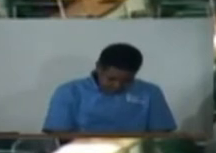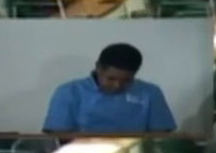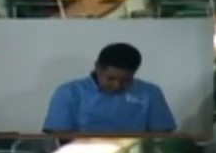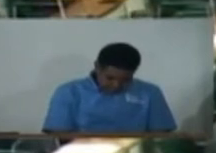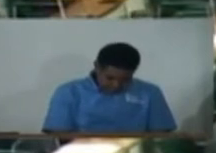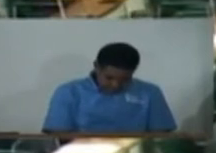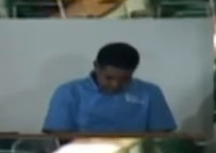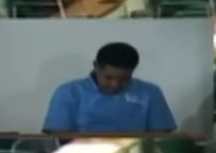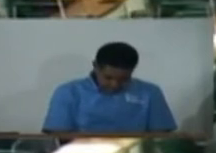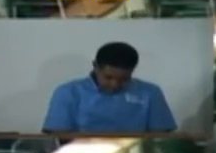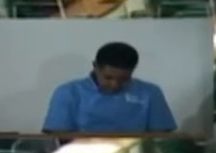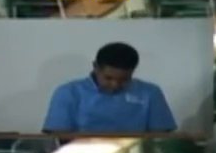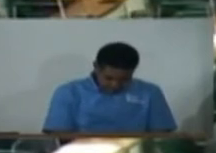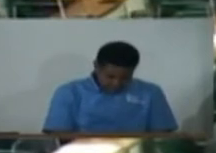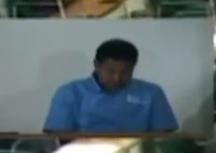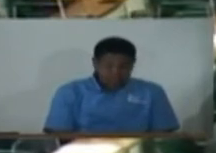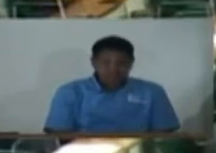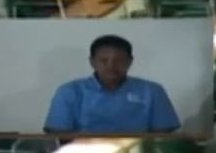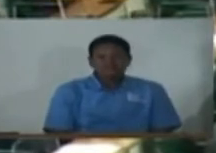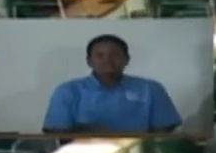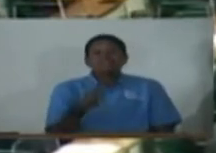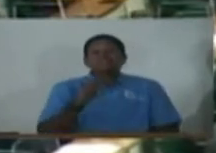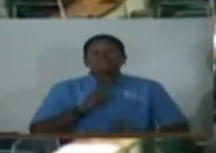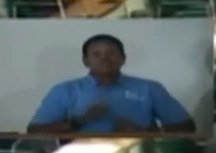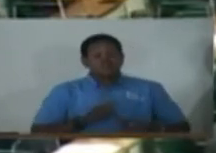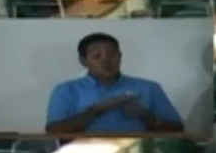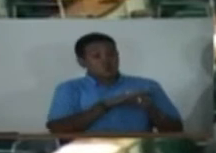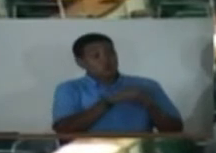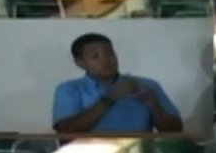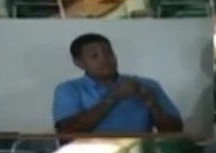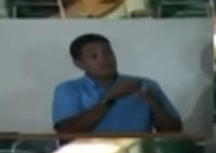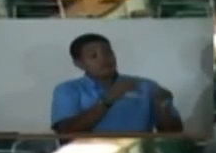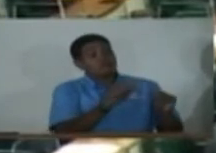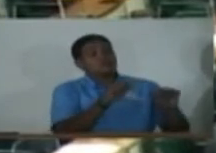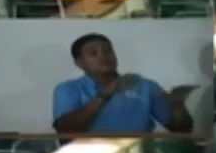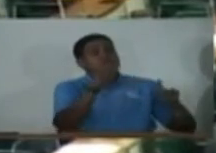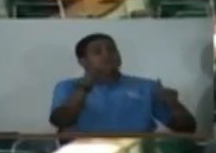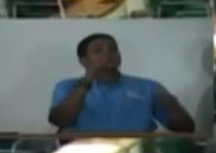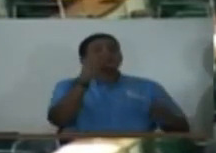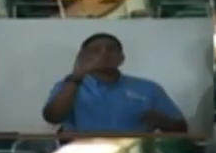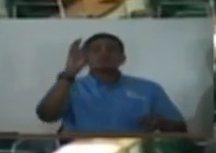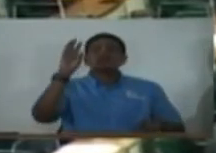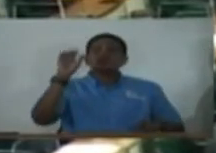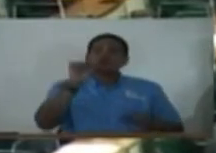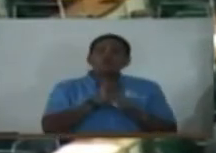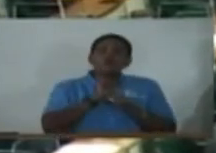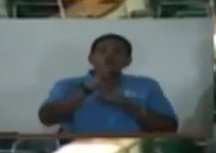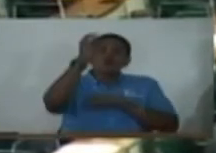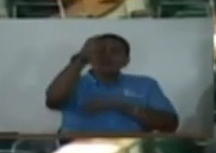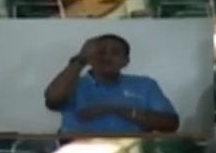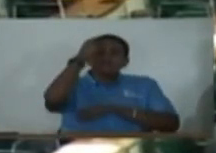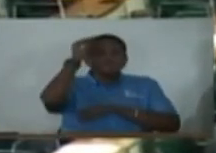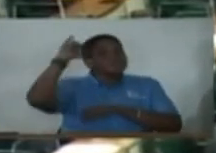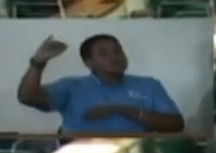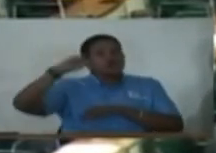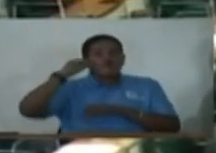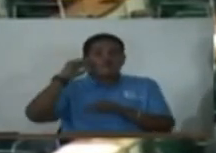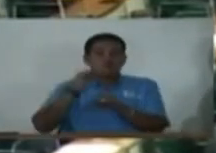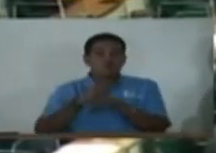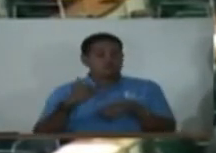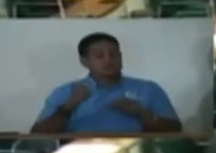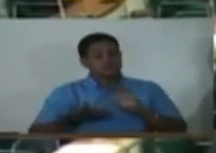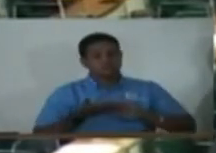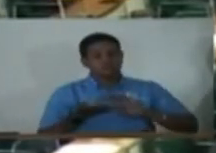the office. For the private sector, employers should allow all persons who can work from home to do so. Now, Madam